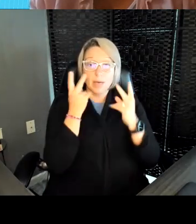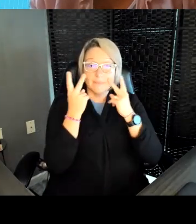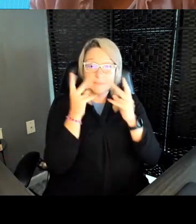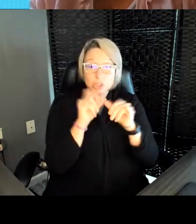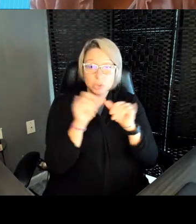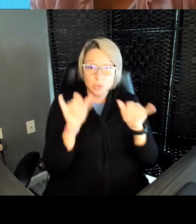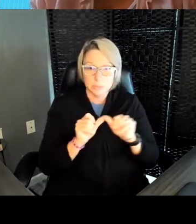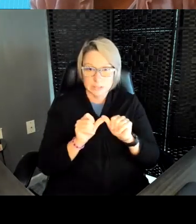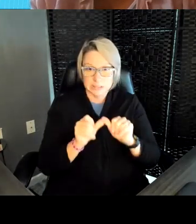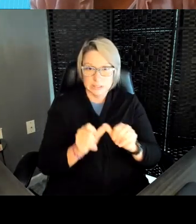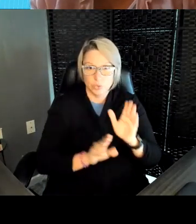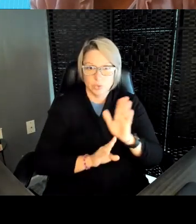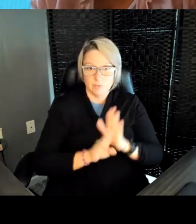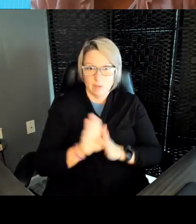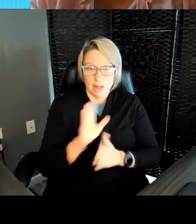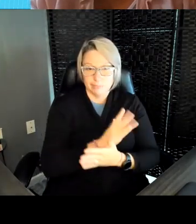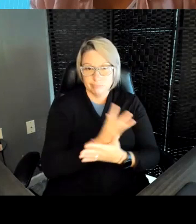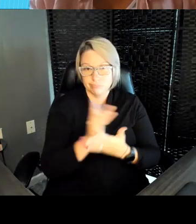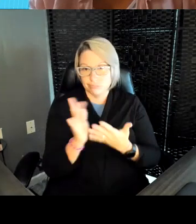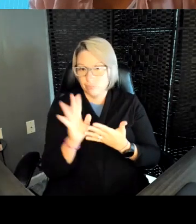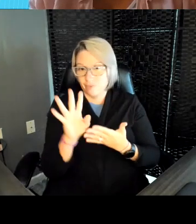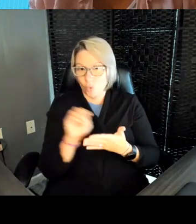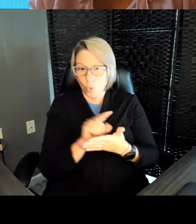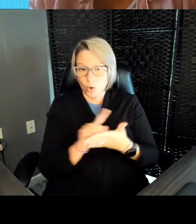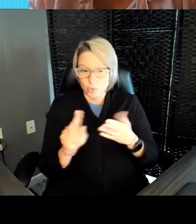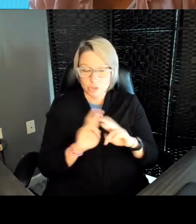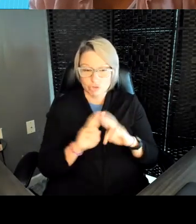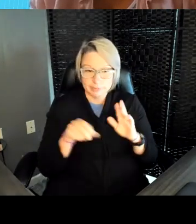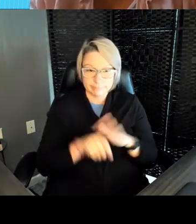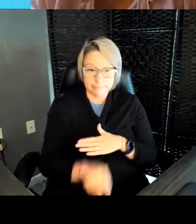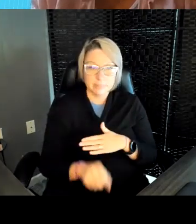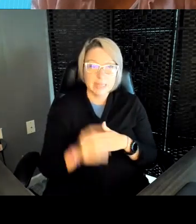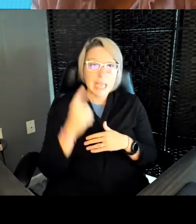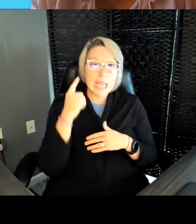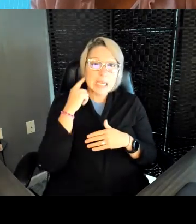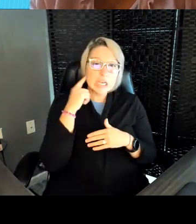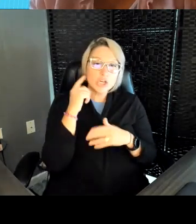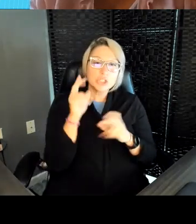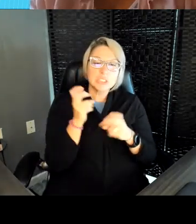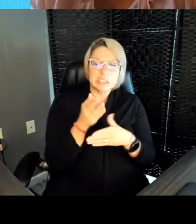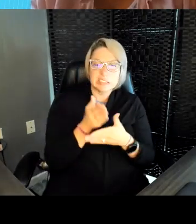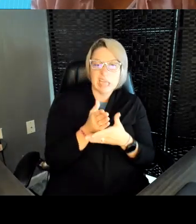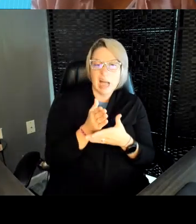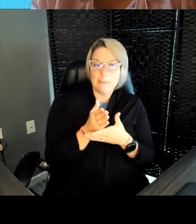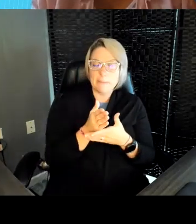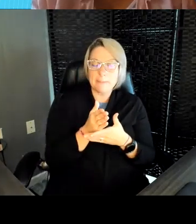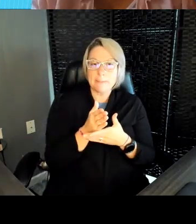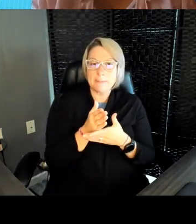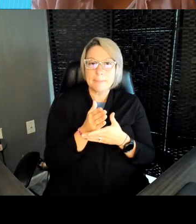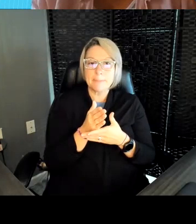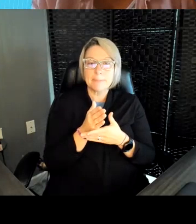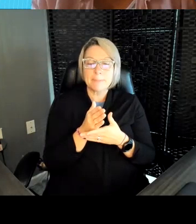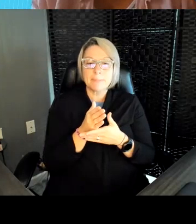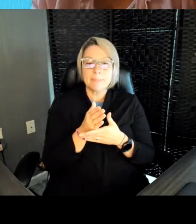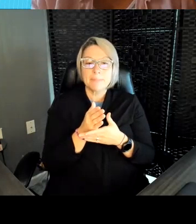continues to develop through that 40 weeks gestation. The ears kind of do some stopping, and one really fun little piece of